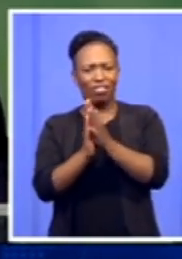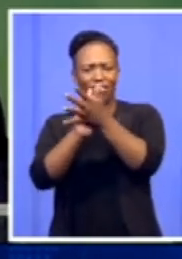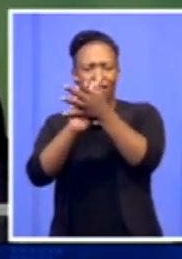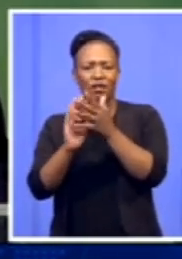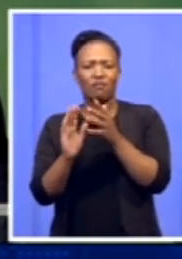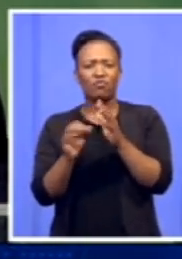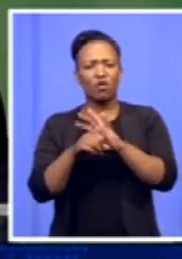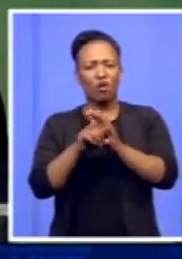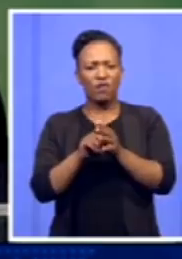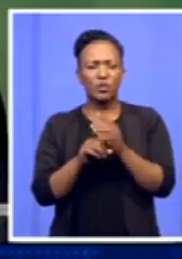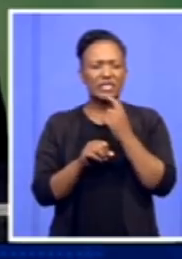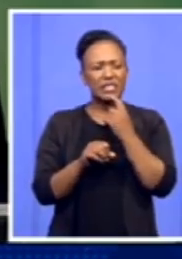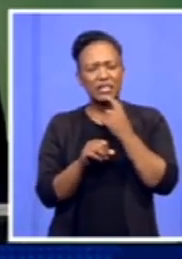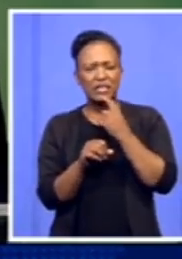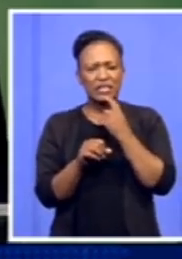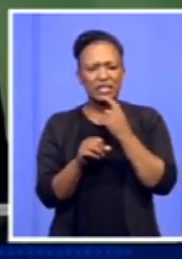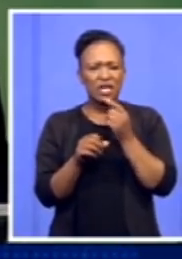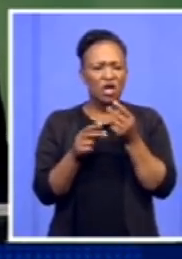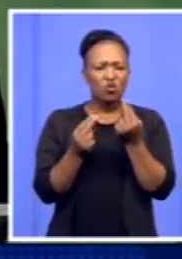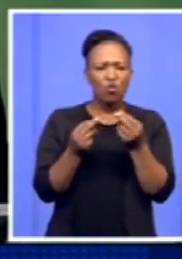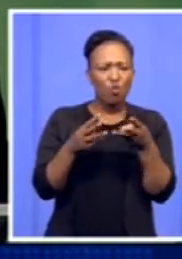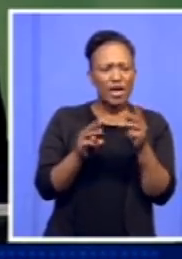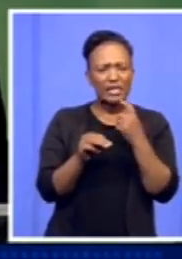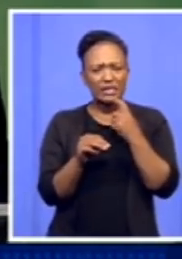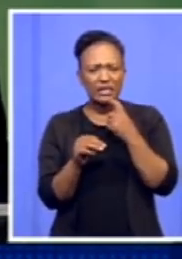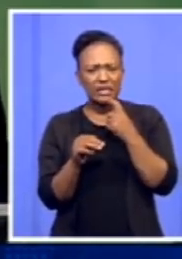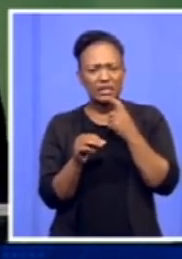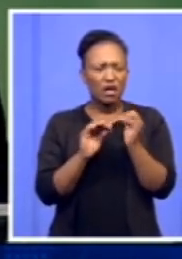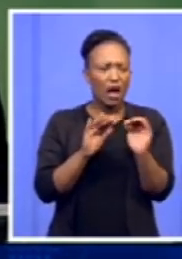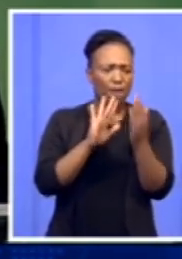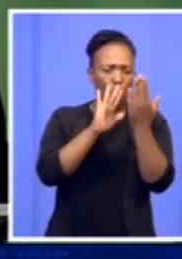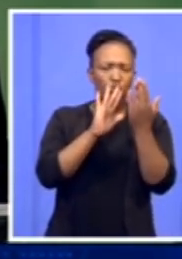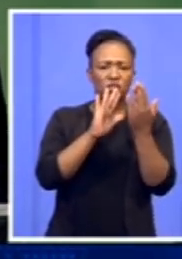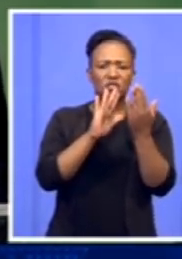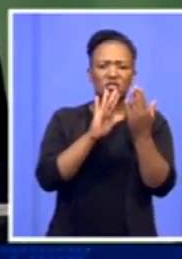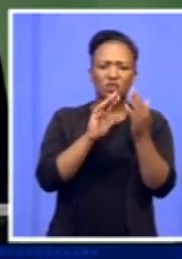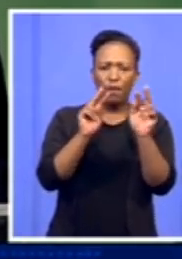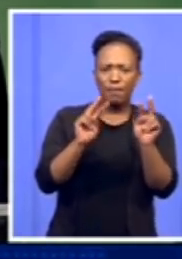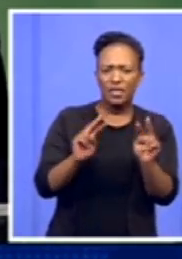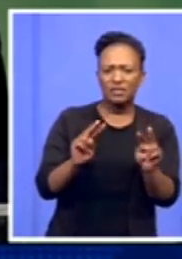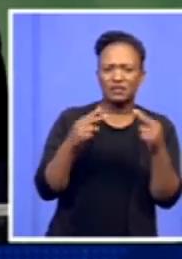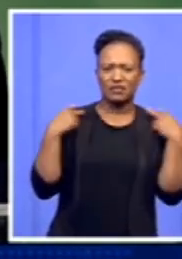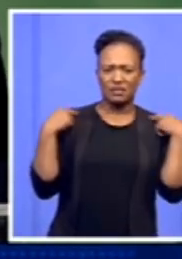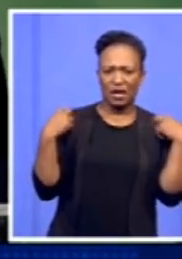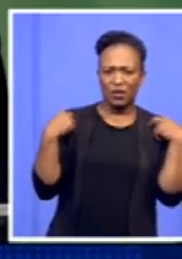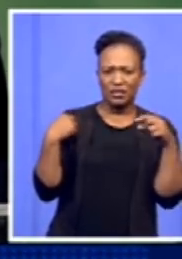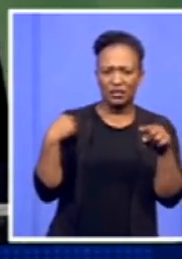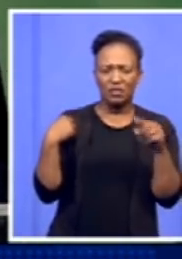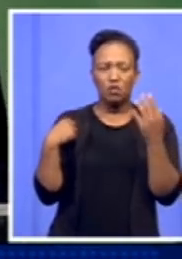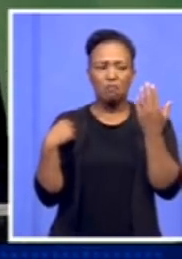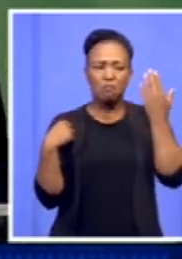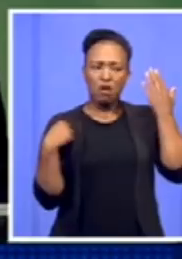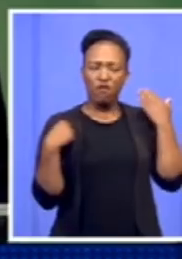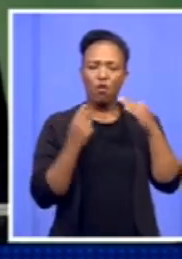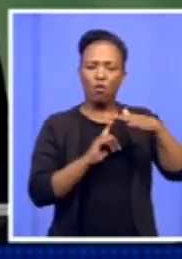of security and peace, different to what was the situation in the United Nations and